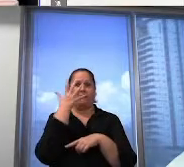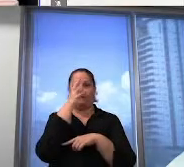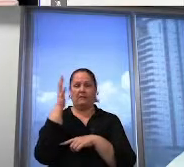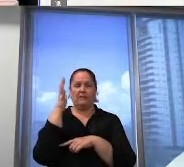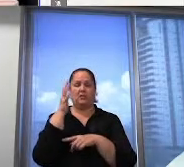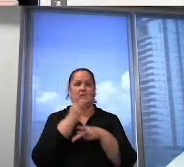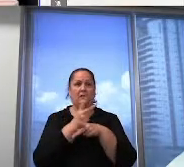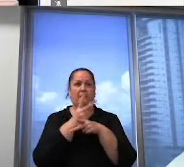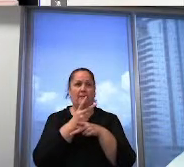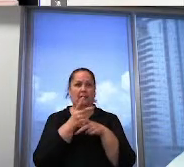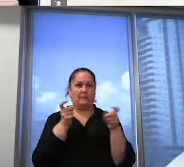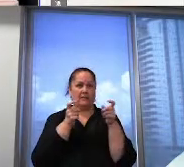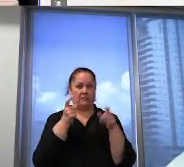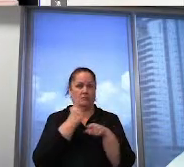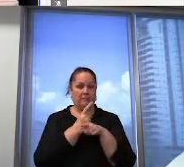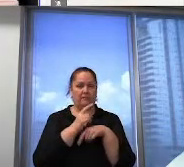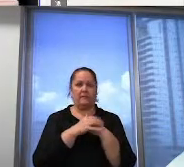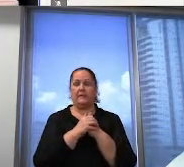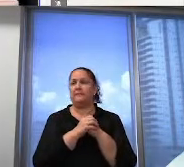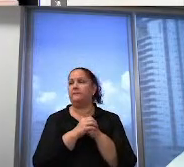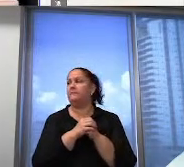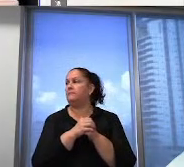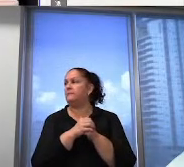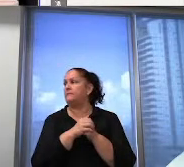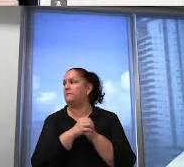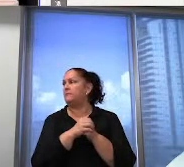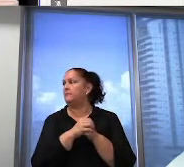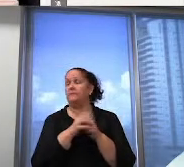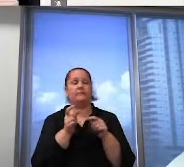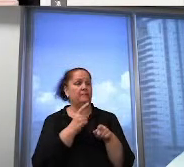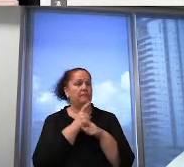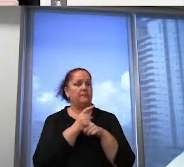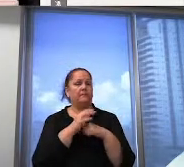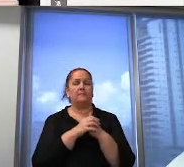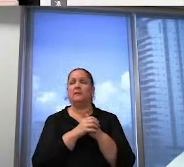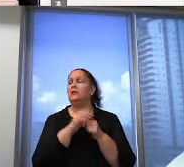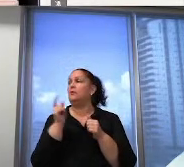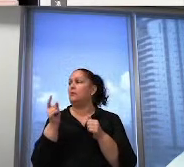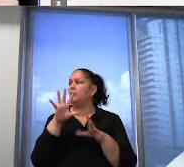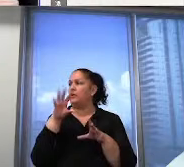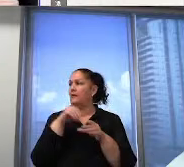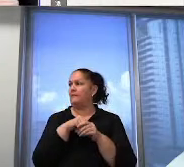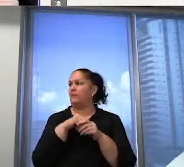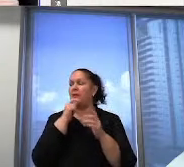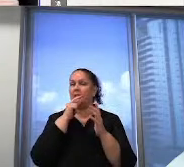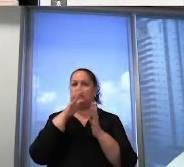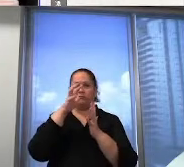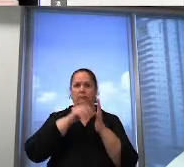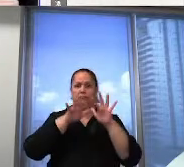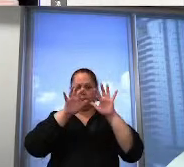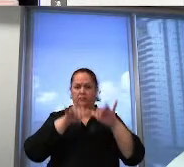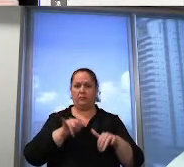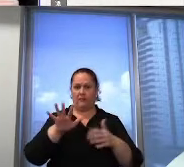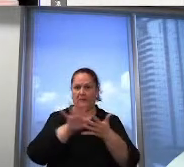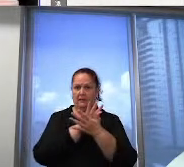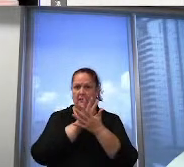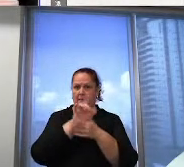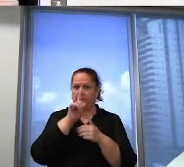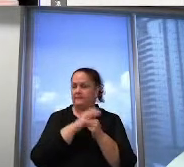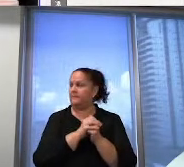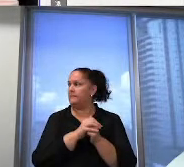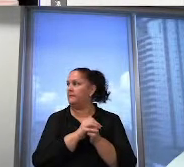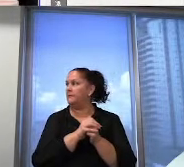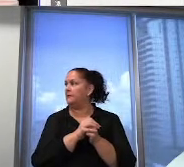for vegetation management, correct? That's correct. Were you involved in the drafting of that